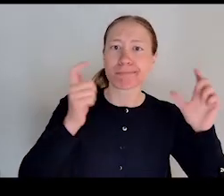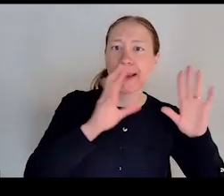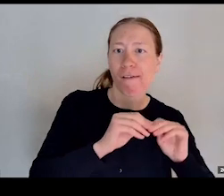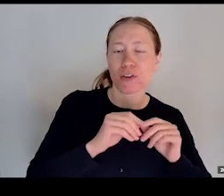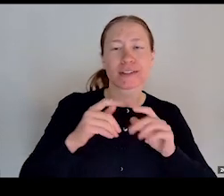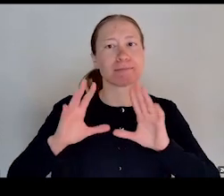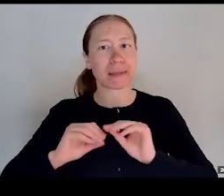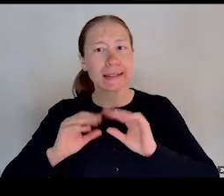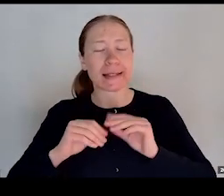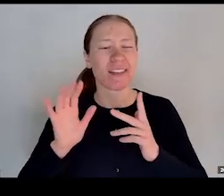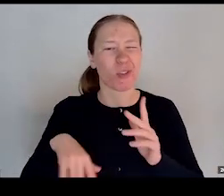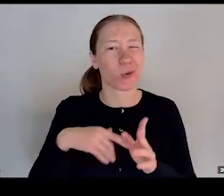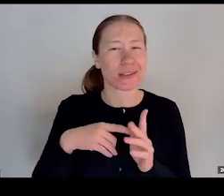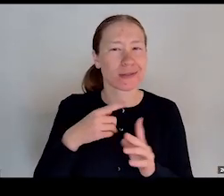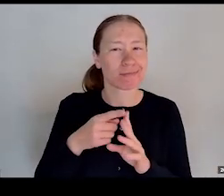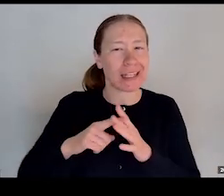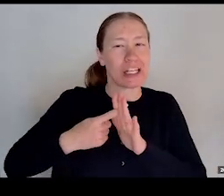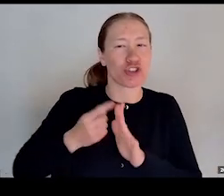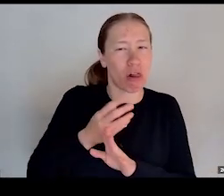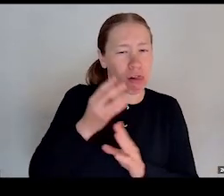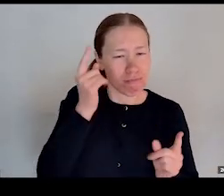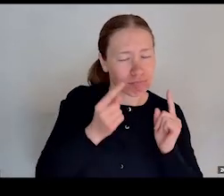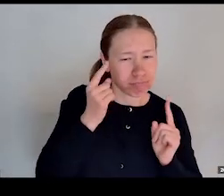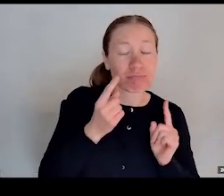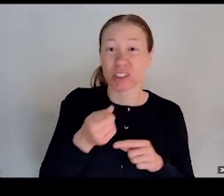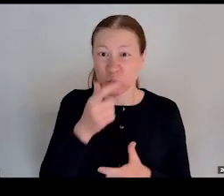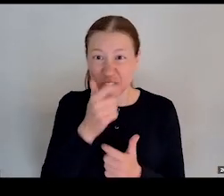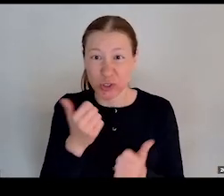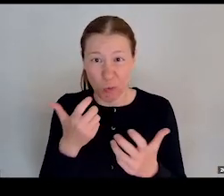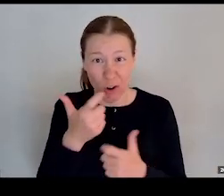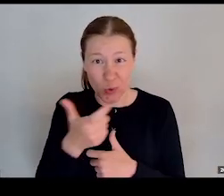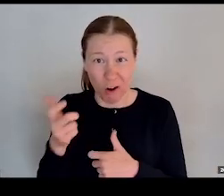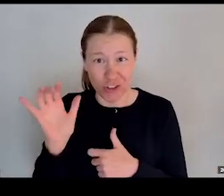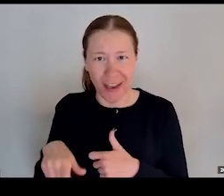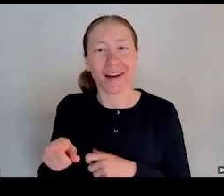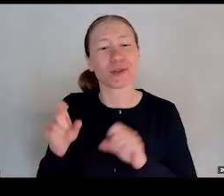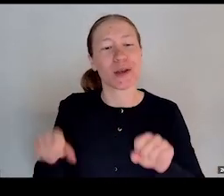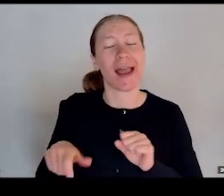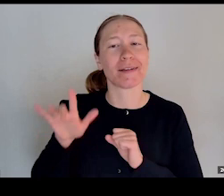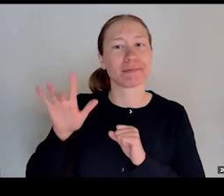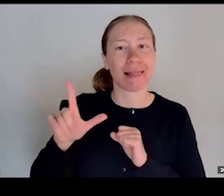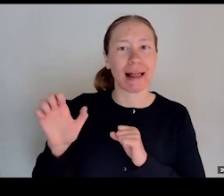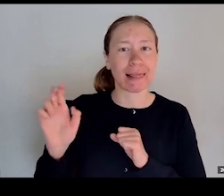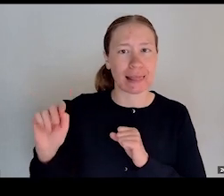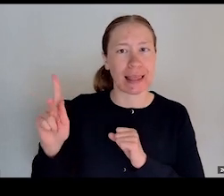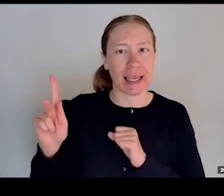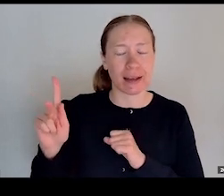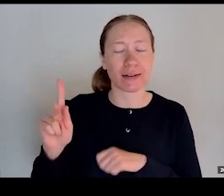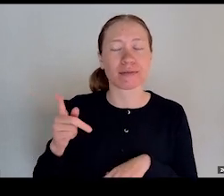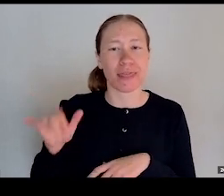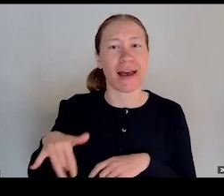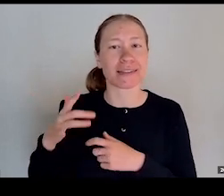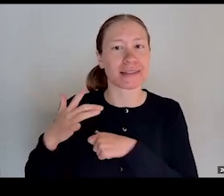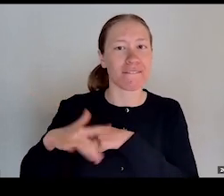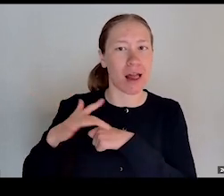considerations. If you are interested in learning that content and watching it, I do have it linked here as it's available from the recording on